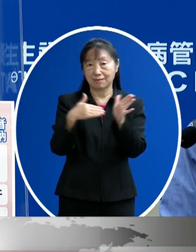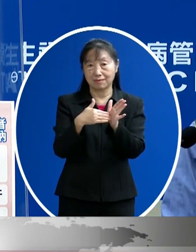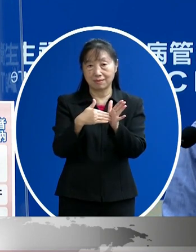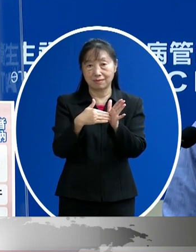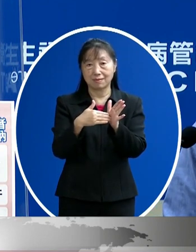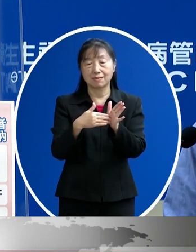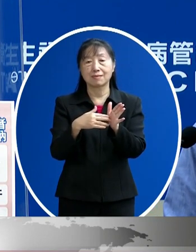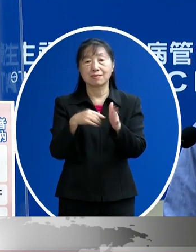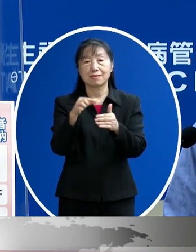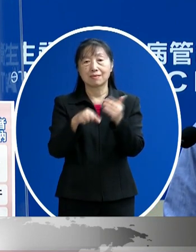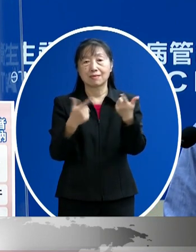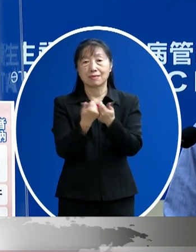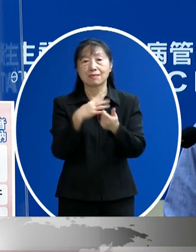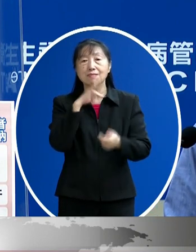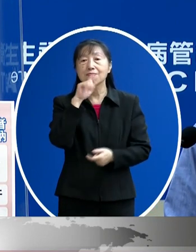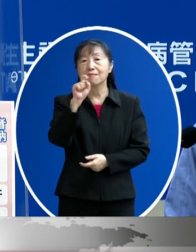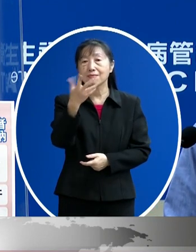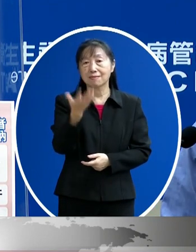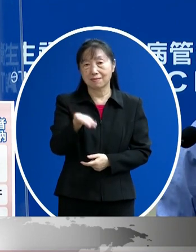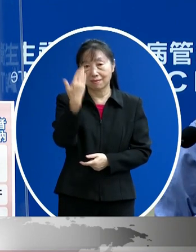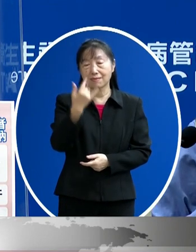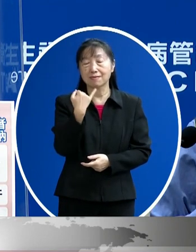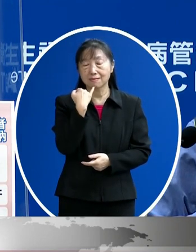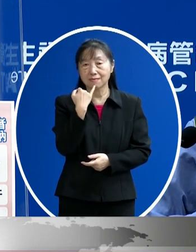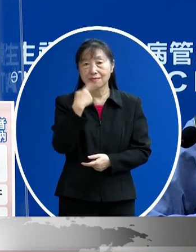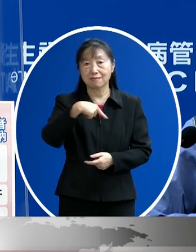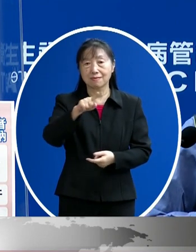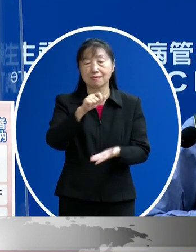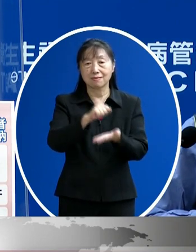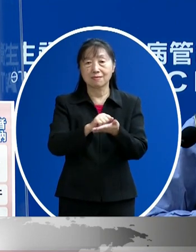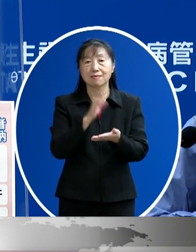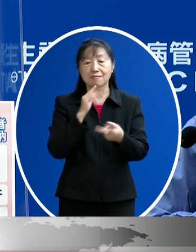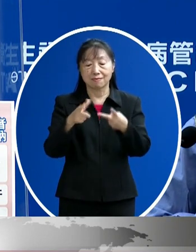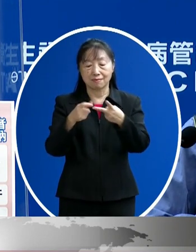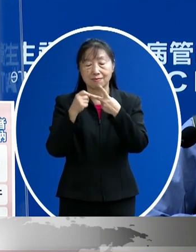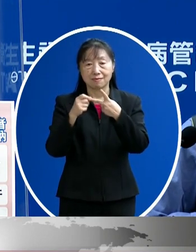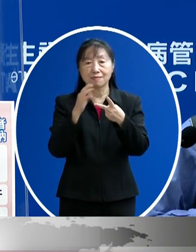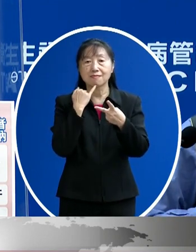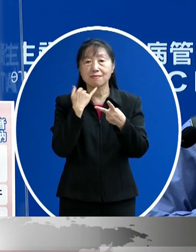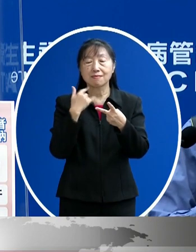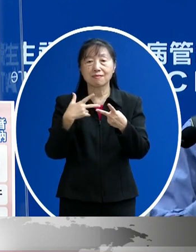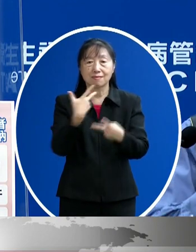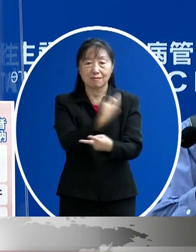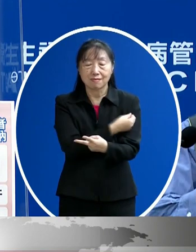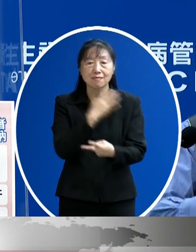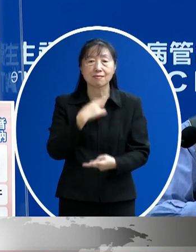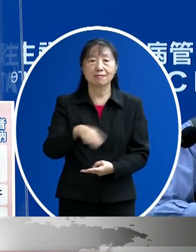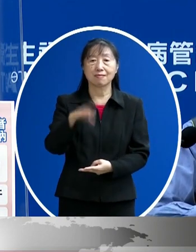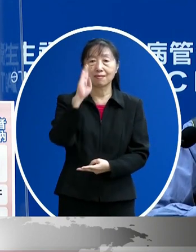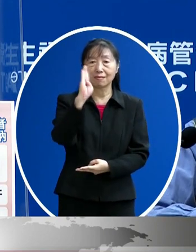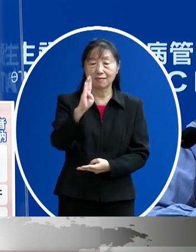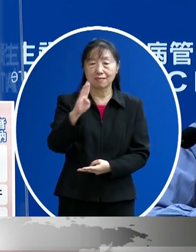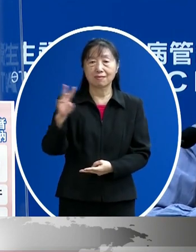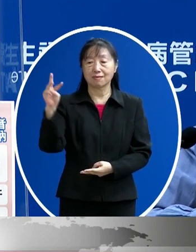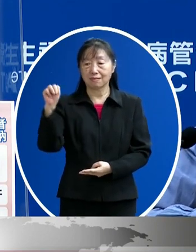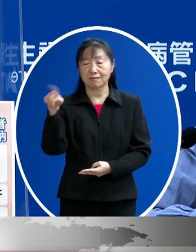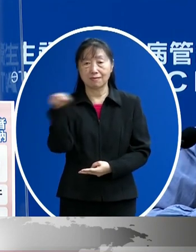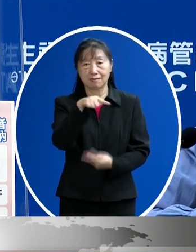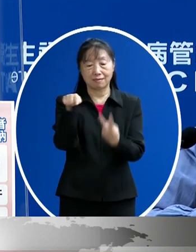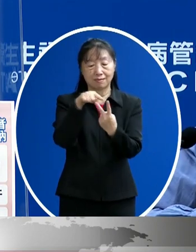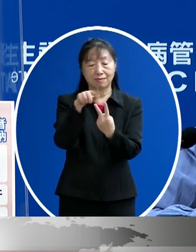be eligible, a person must have received one shot of AstraZeneca before September 25th and be at least 18 years